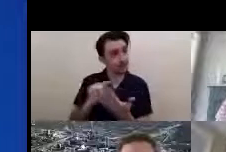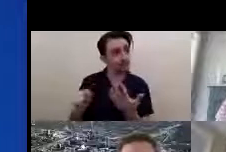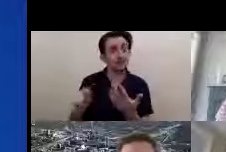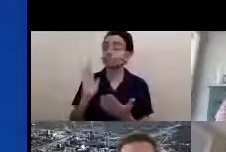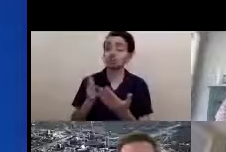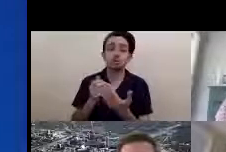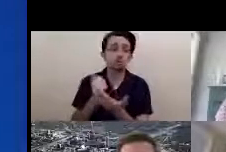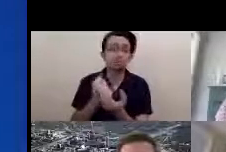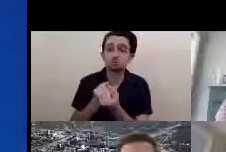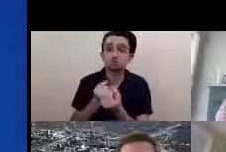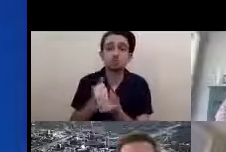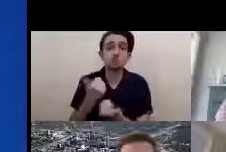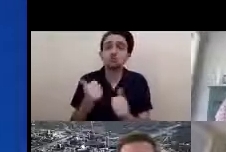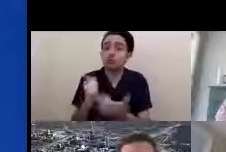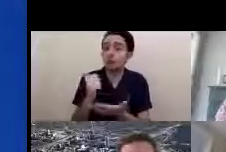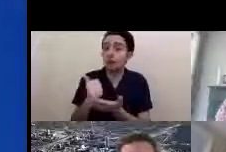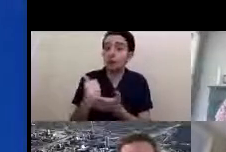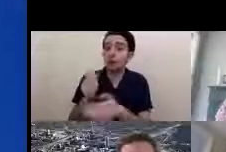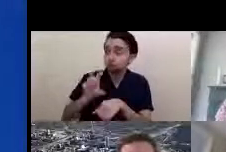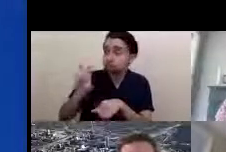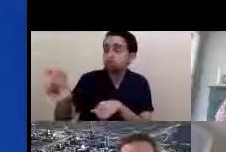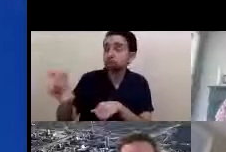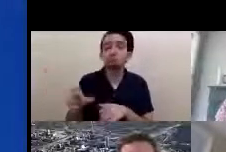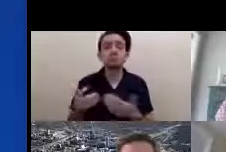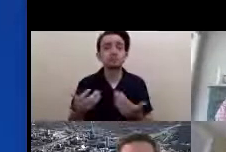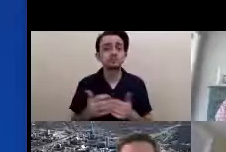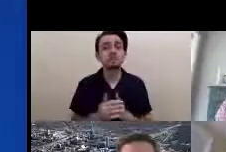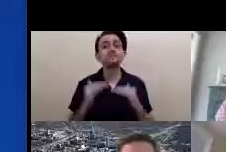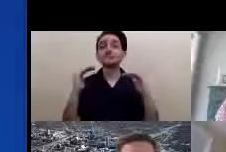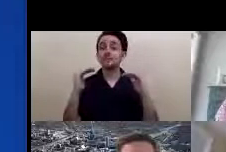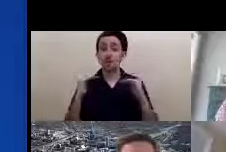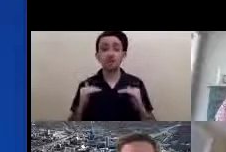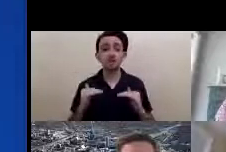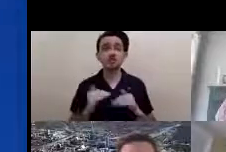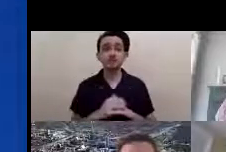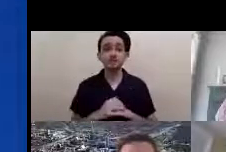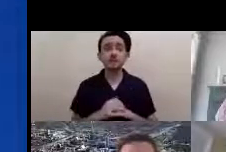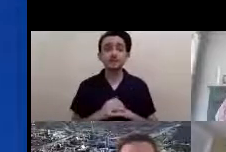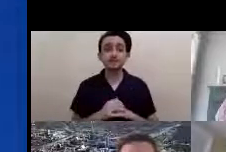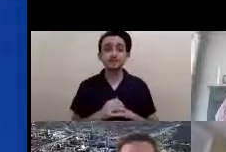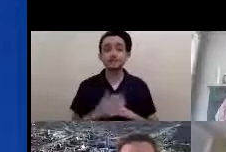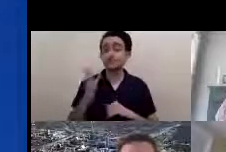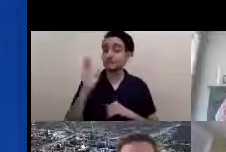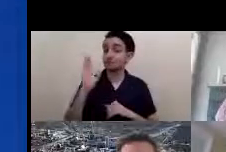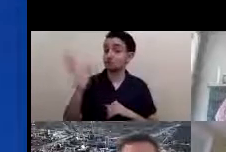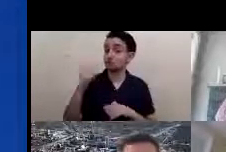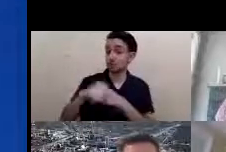work. And, that kind of leads us to the next thing, which is, the future years.